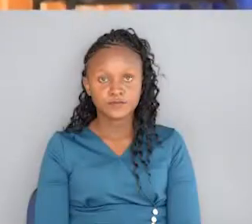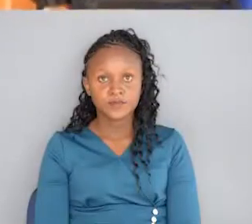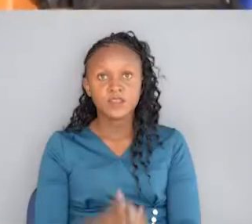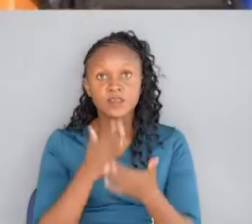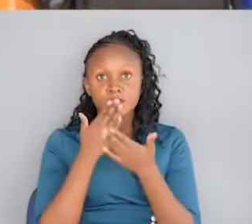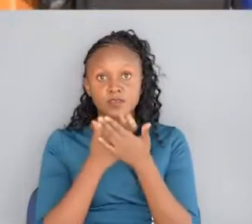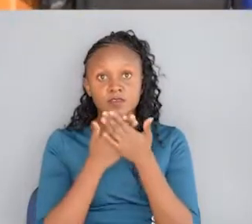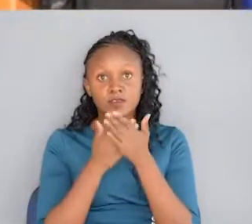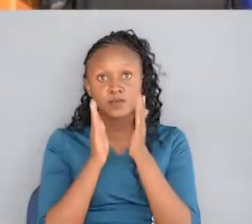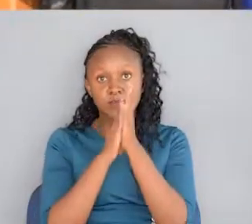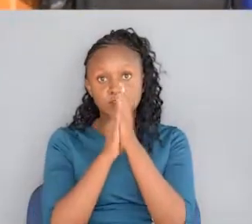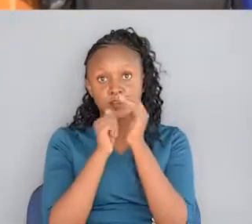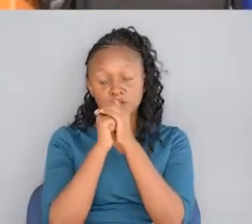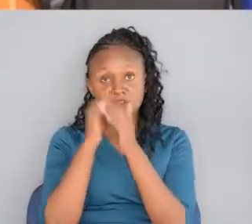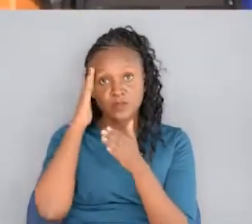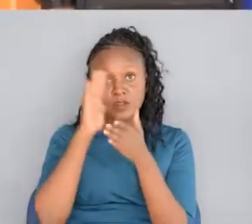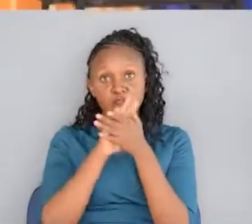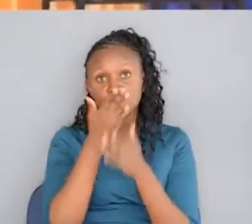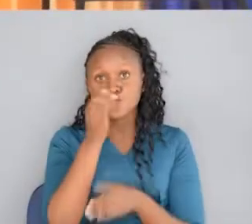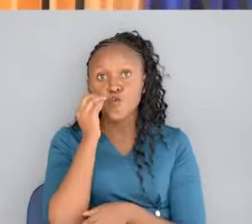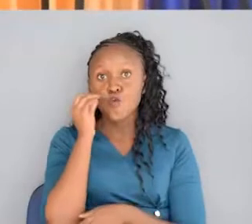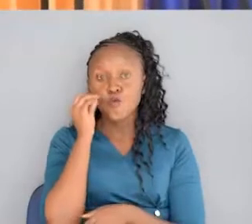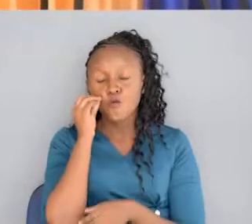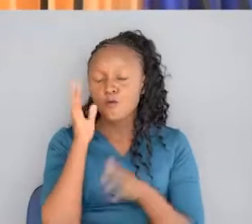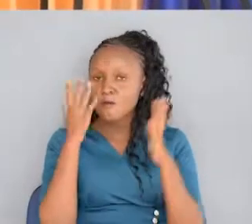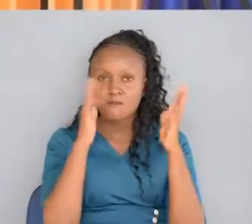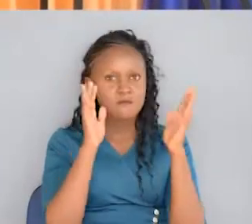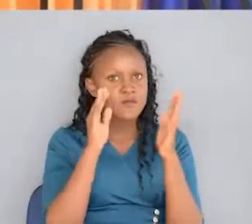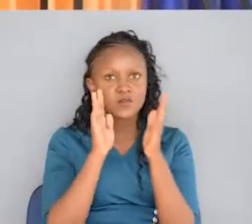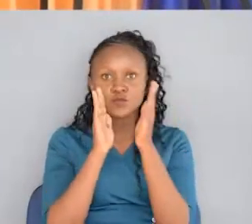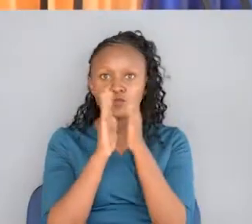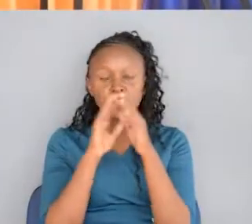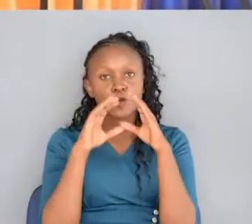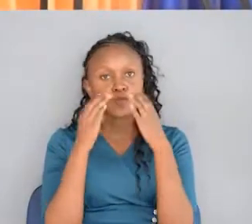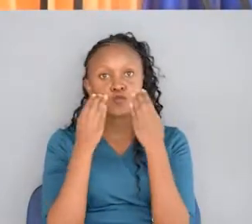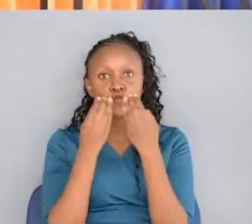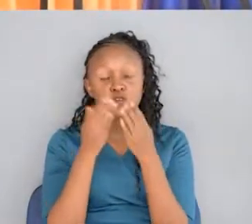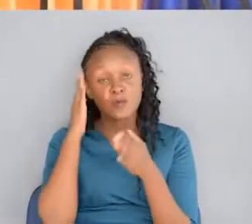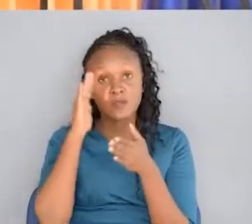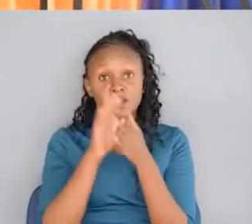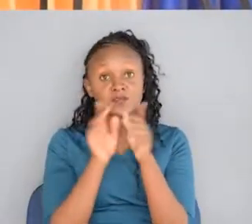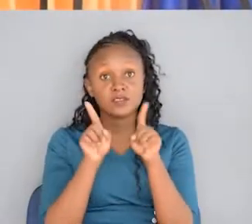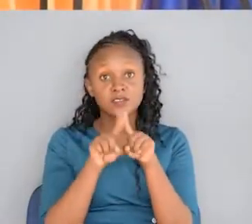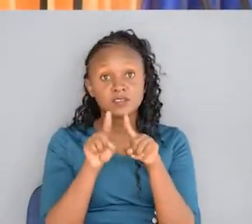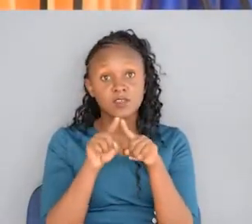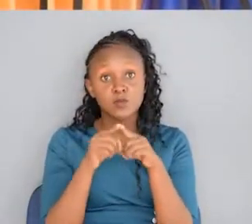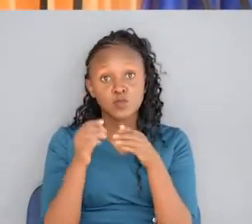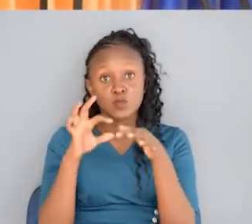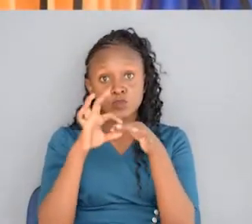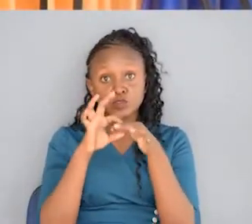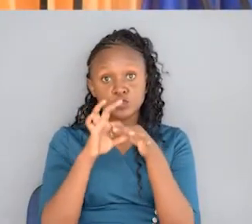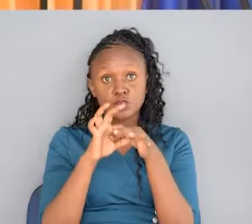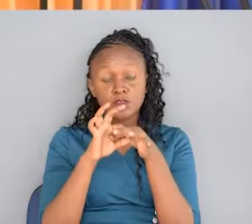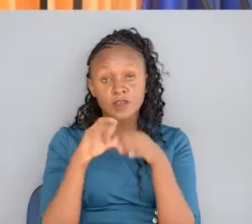Thank you, Praise and Worship. I believe you at home have given a round of applause to the Praise and Worship, and I believe you also joined us in that wonderful Praise and Worship